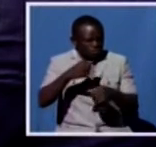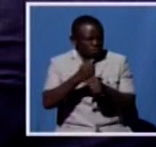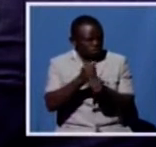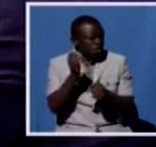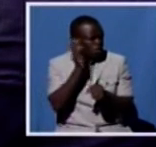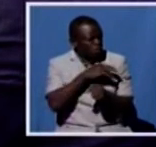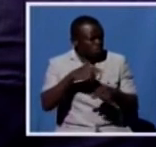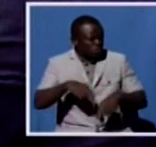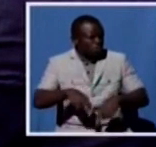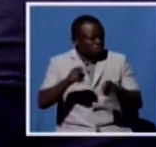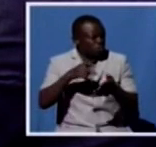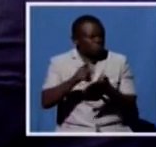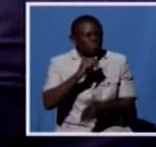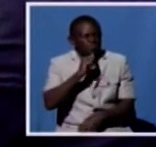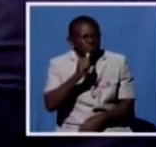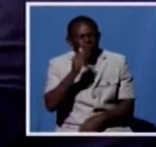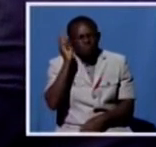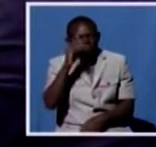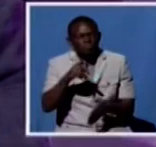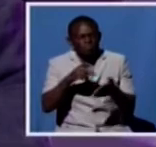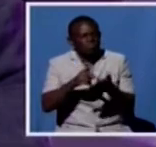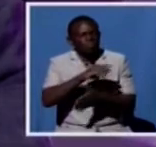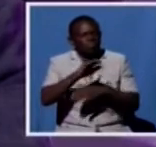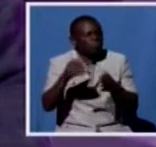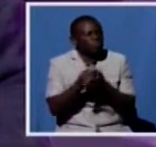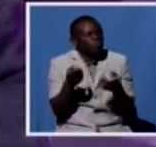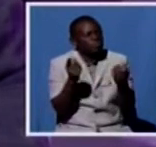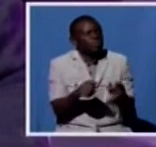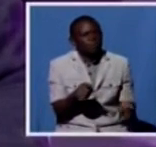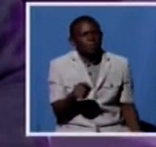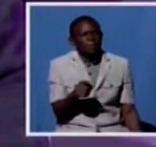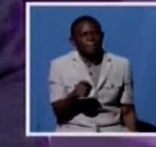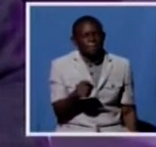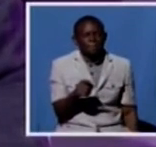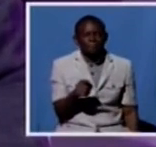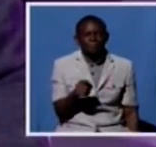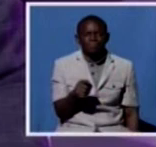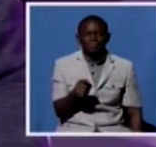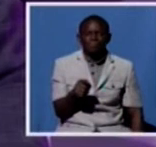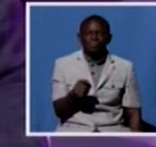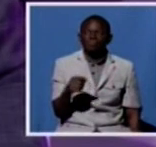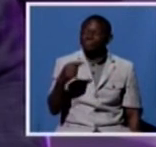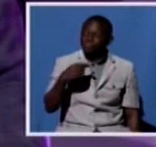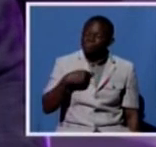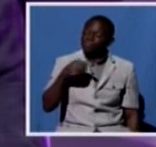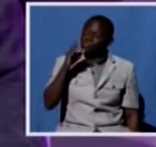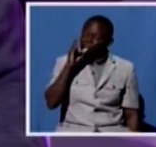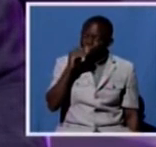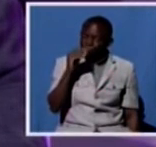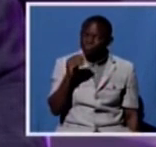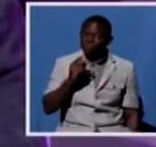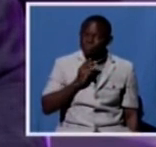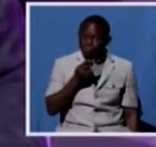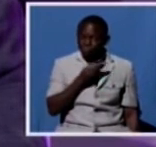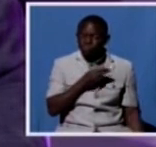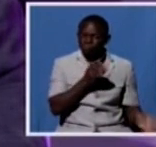dismantling the entire amount? That's why I'm saying that that's a critical strategy Our thoughts essentially